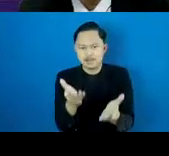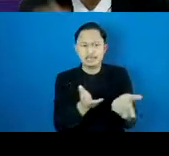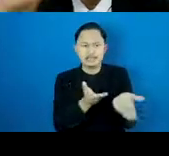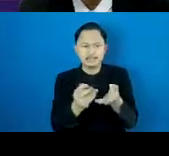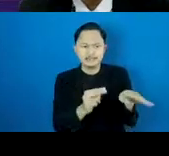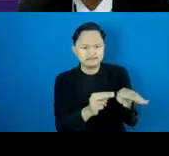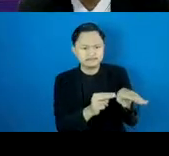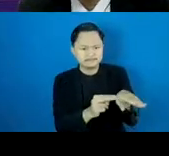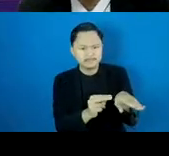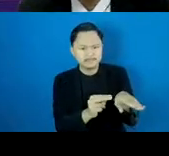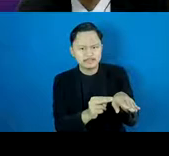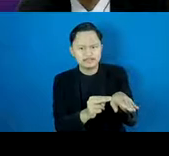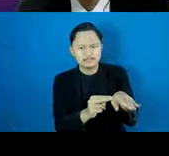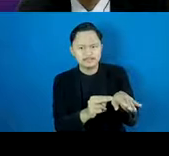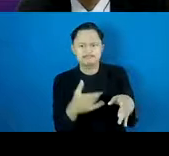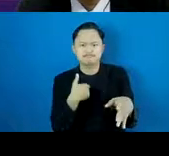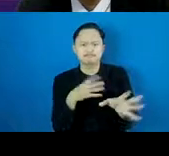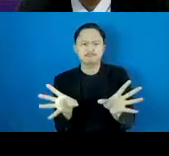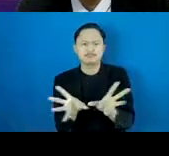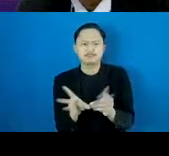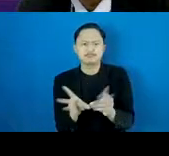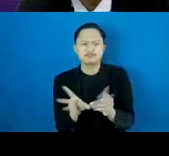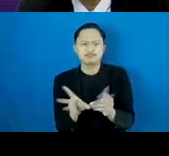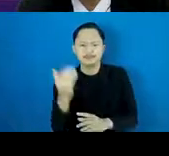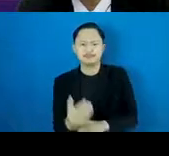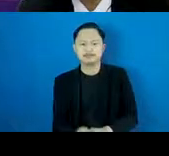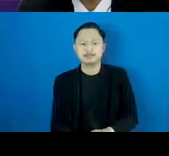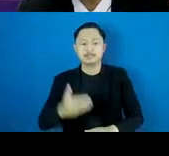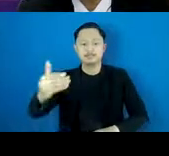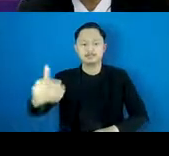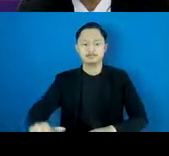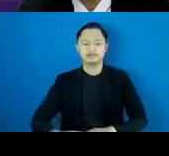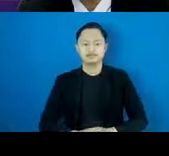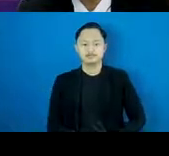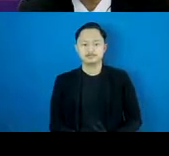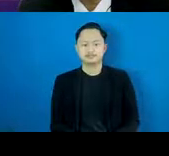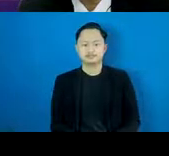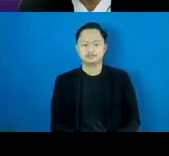selections. I summarized them in the last slide itself. Next, please.